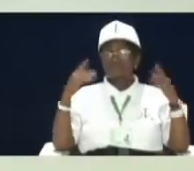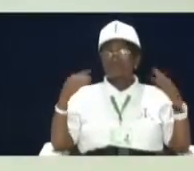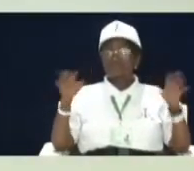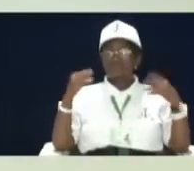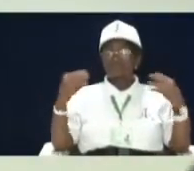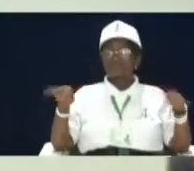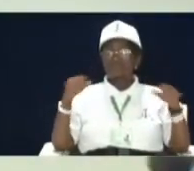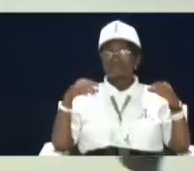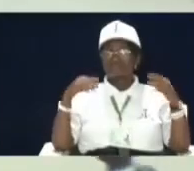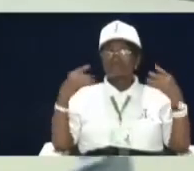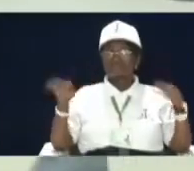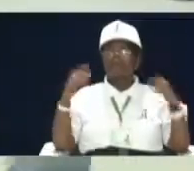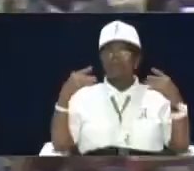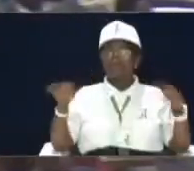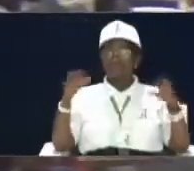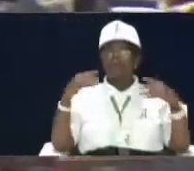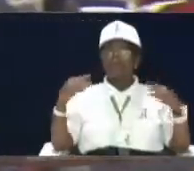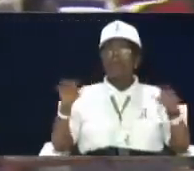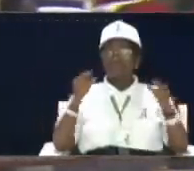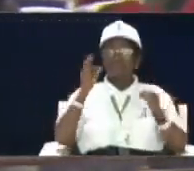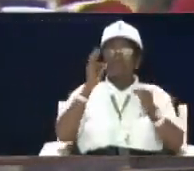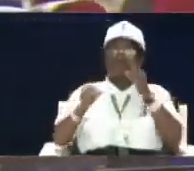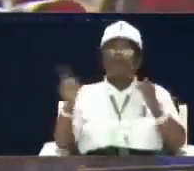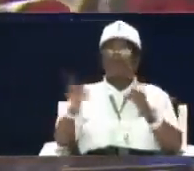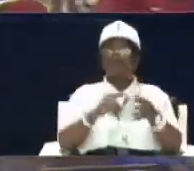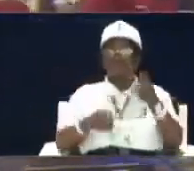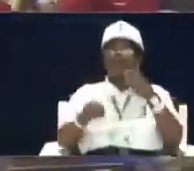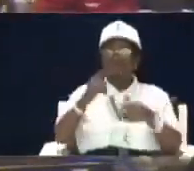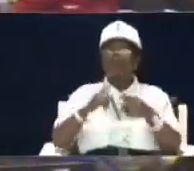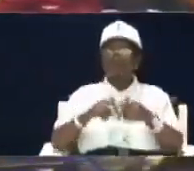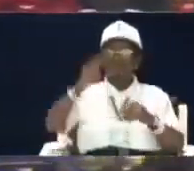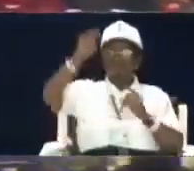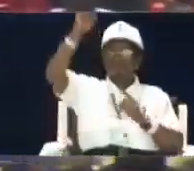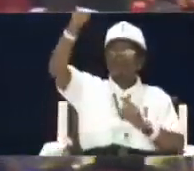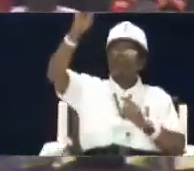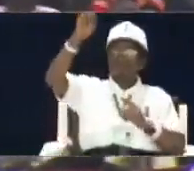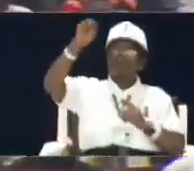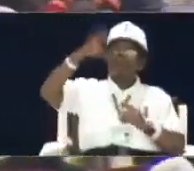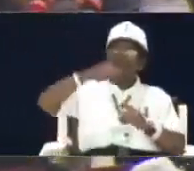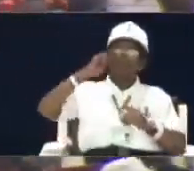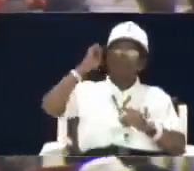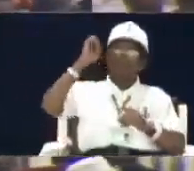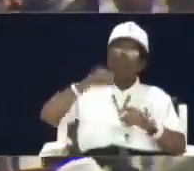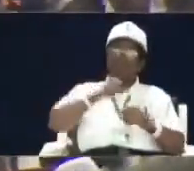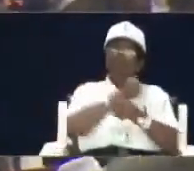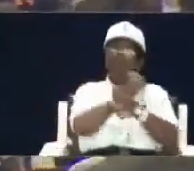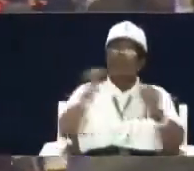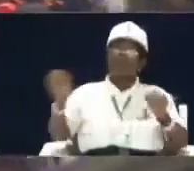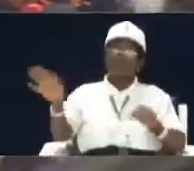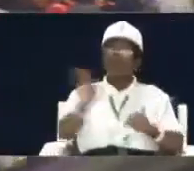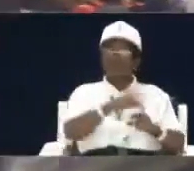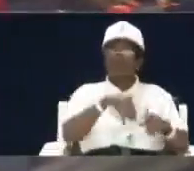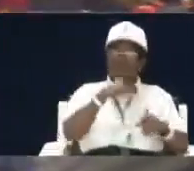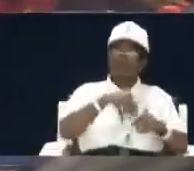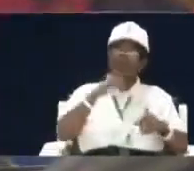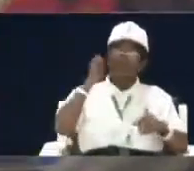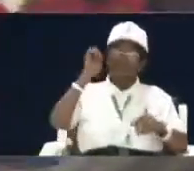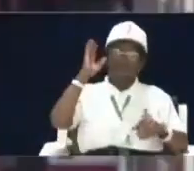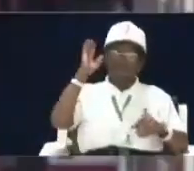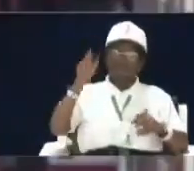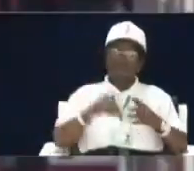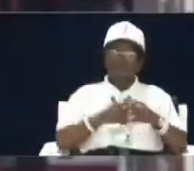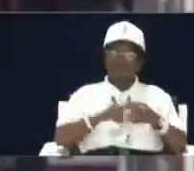Oh, if you come to him and he saves your soul, he will begin